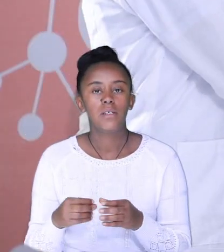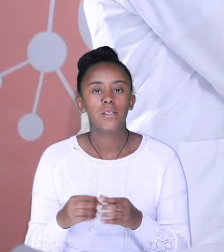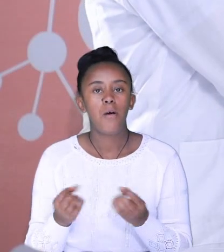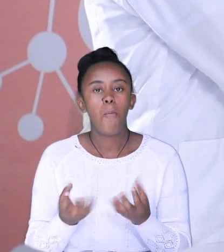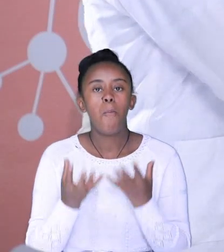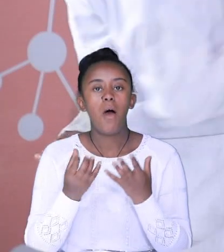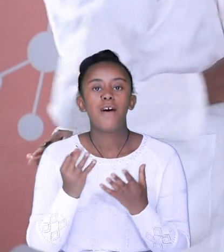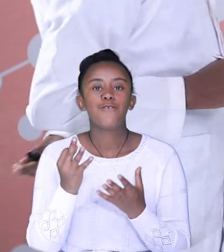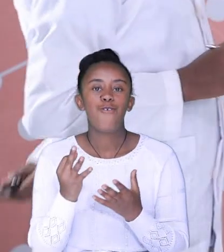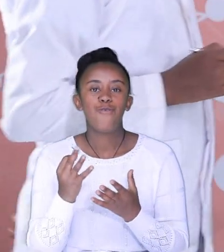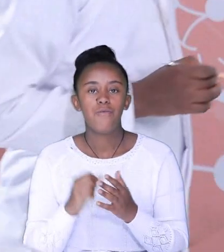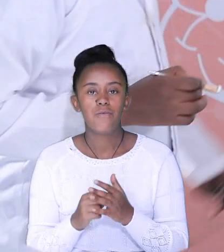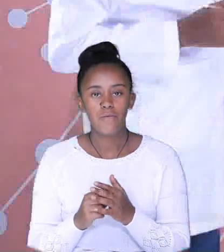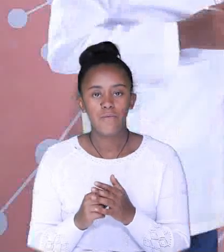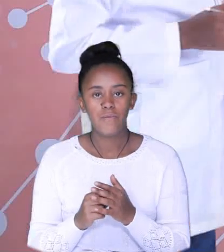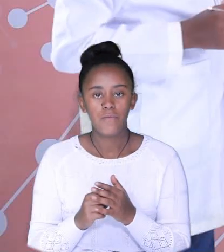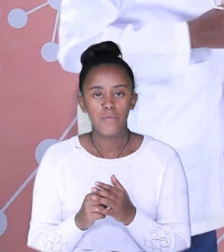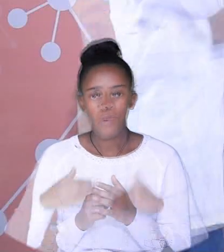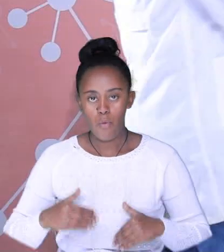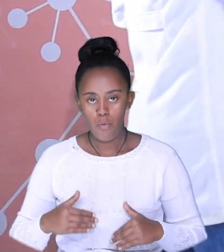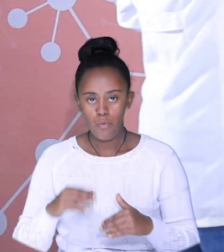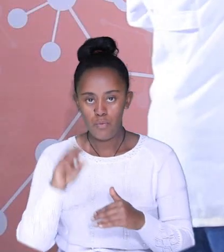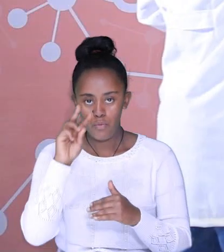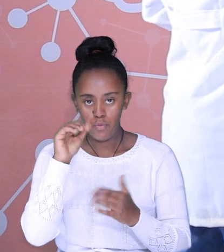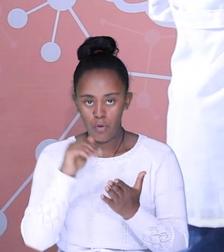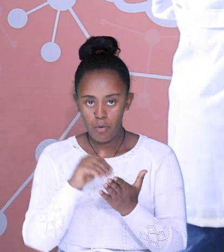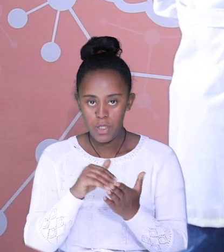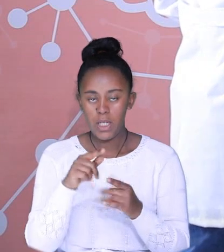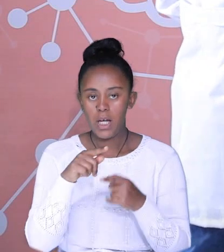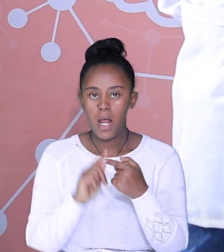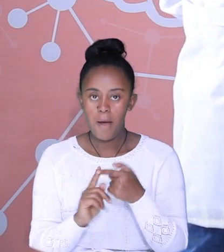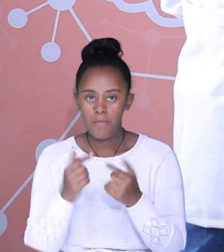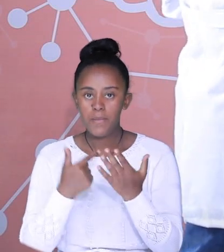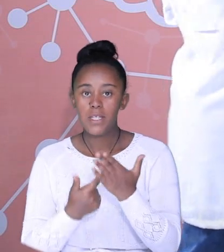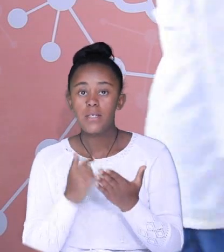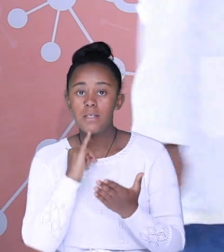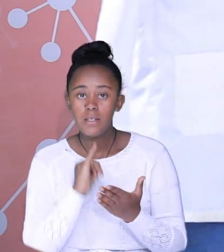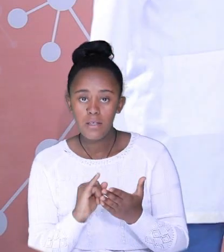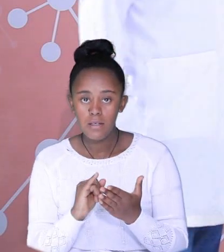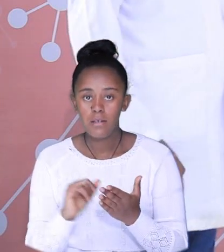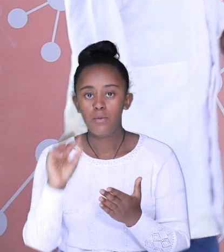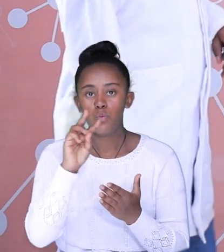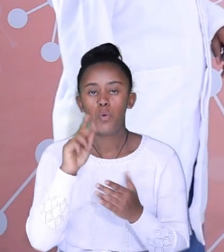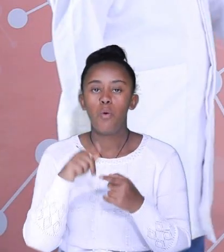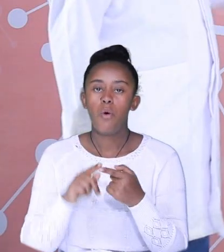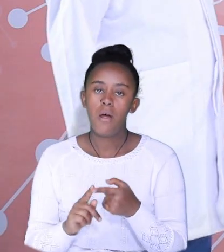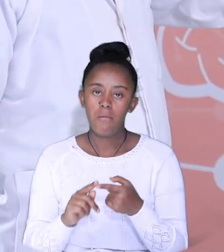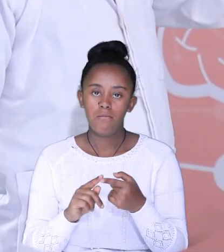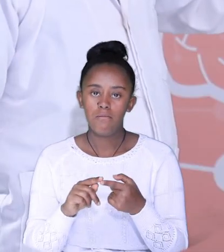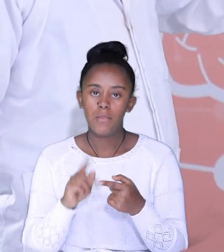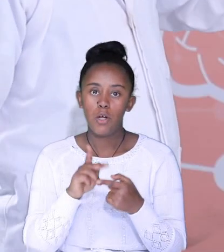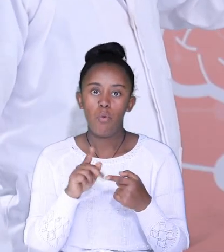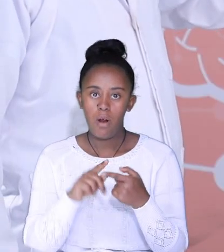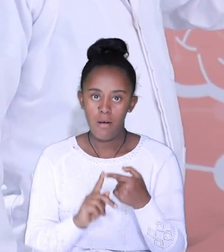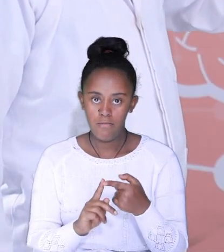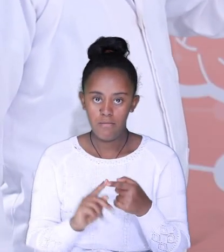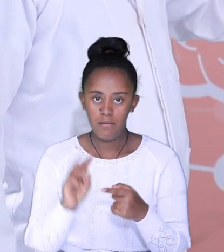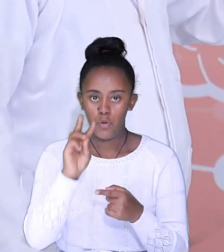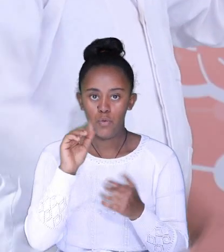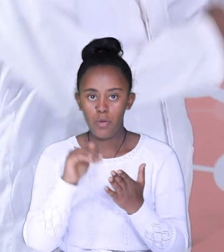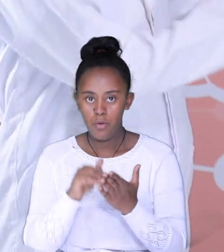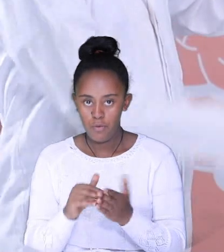mass of the body is 2000 gram, this is 2 kilogram.